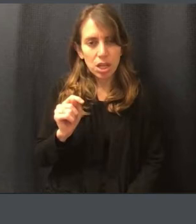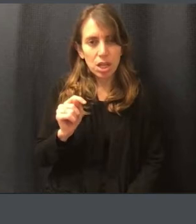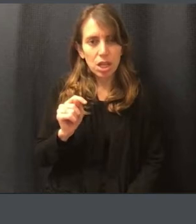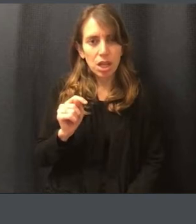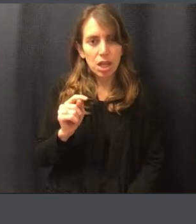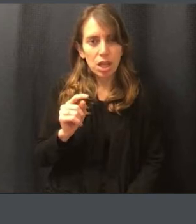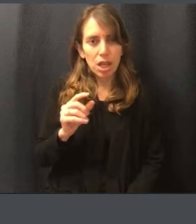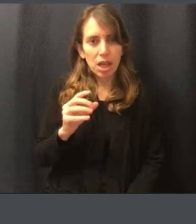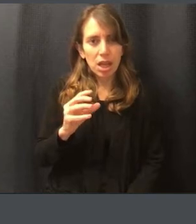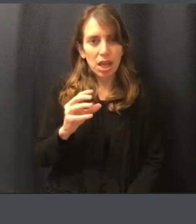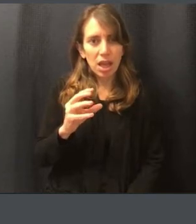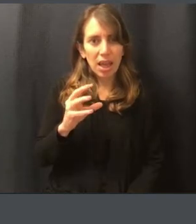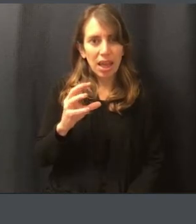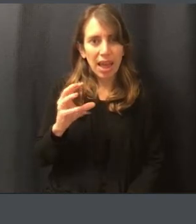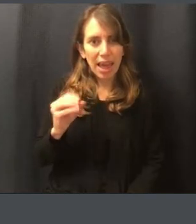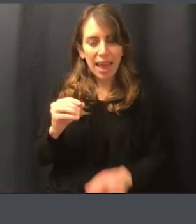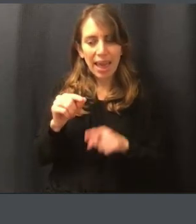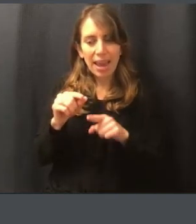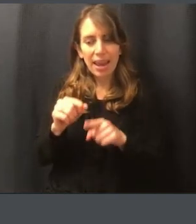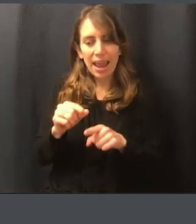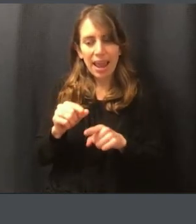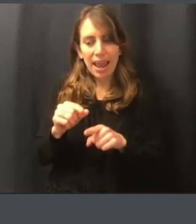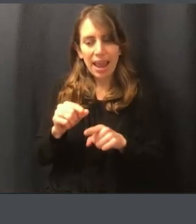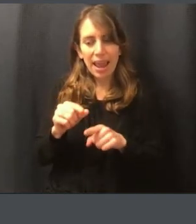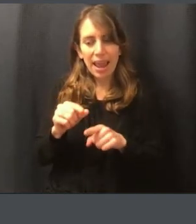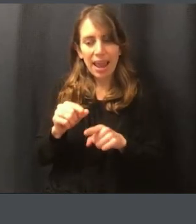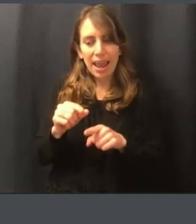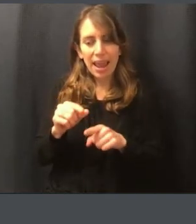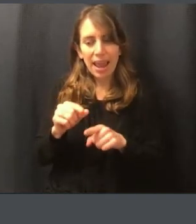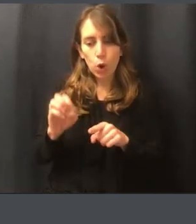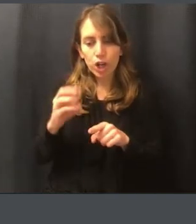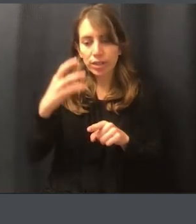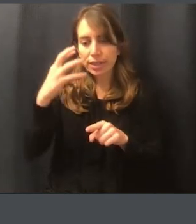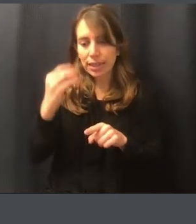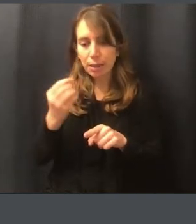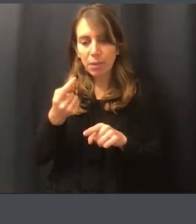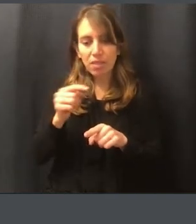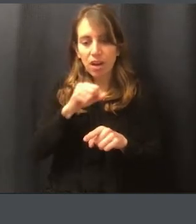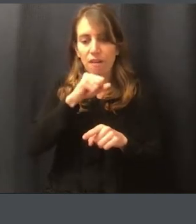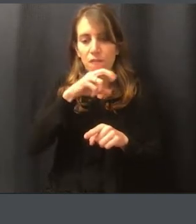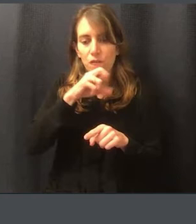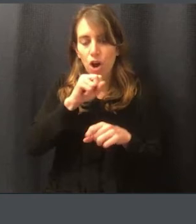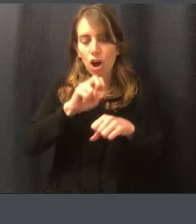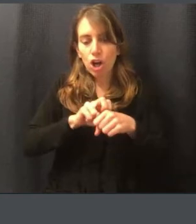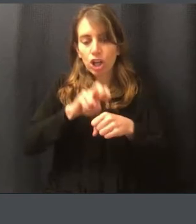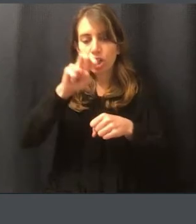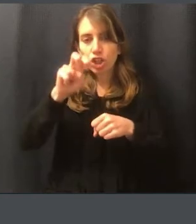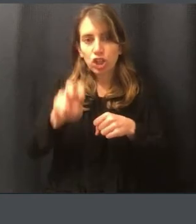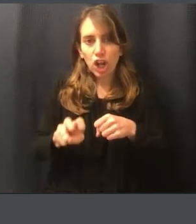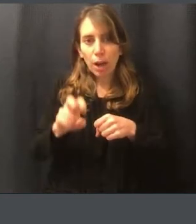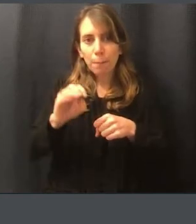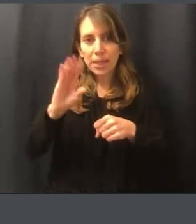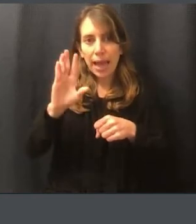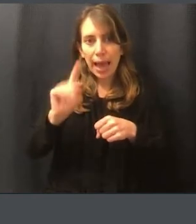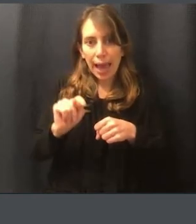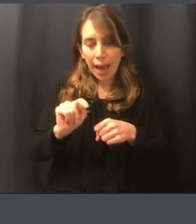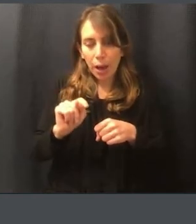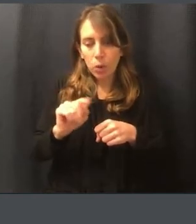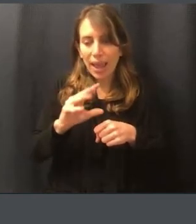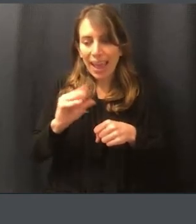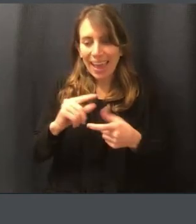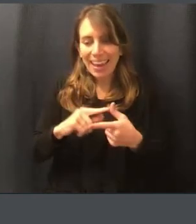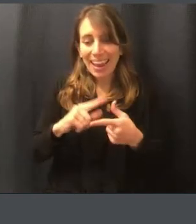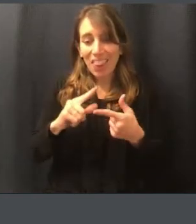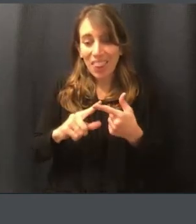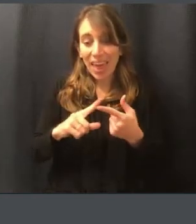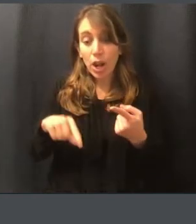dog and the boy were sleeping. The frog jumped out of the window of the frog window, and then